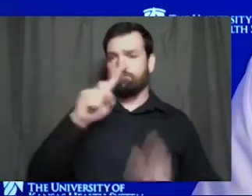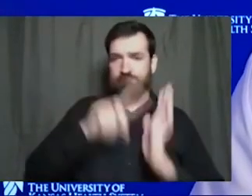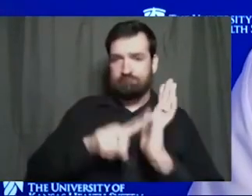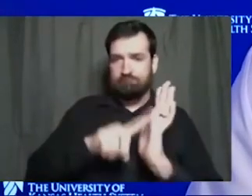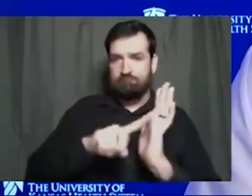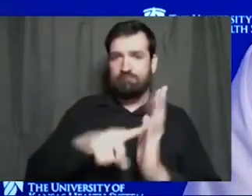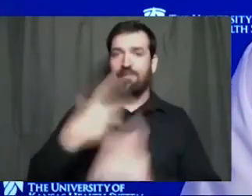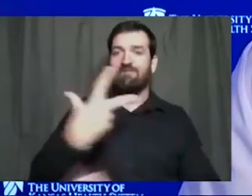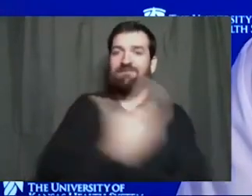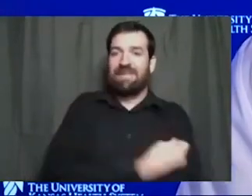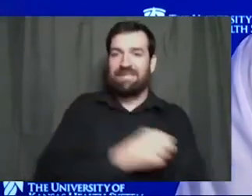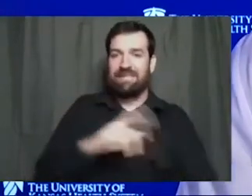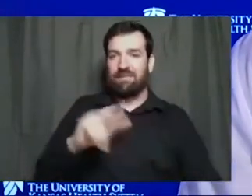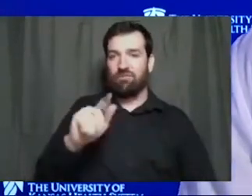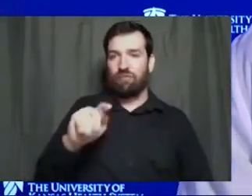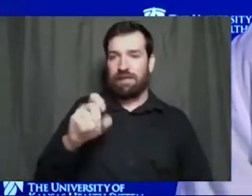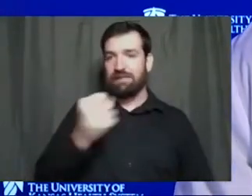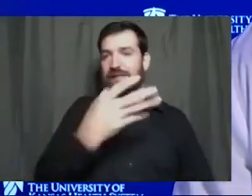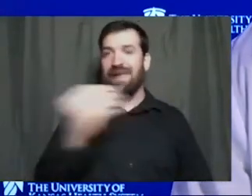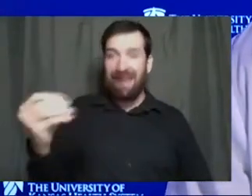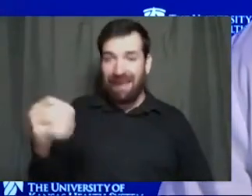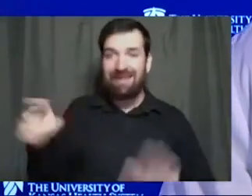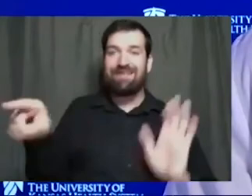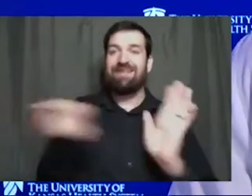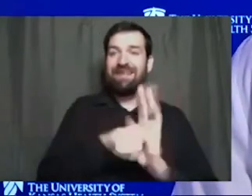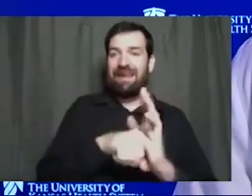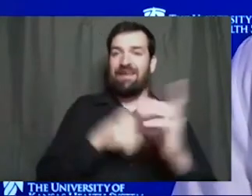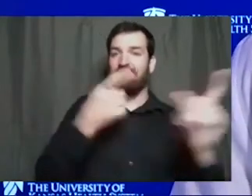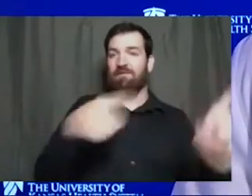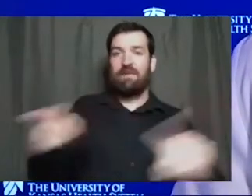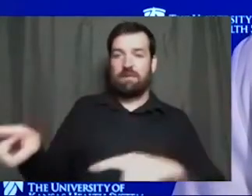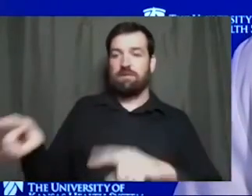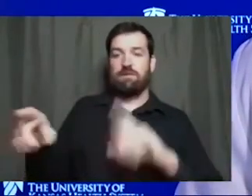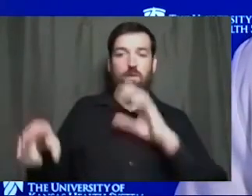and adverse events in those 12 to 17-year-olds. In any